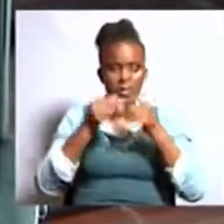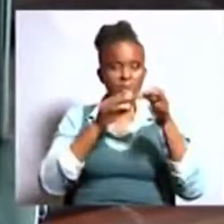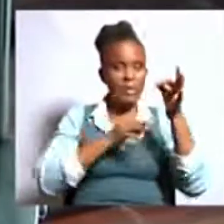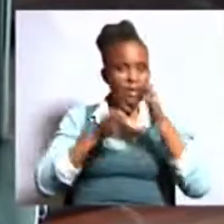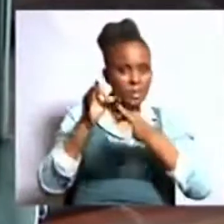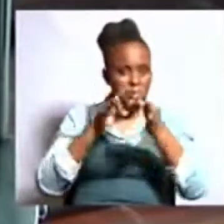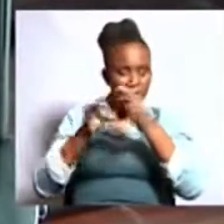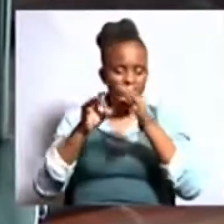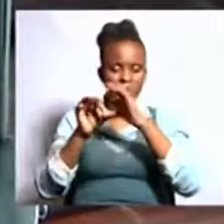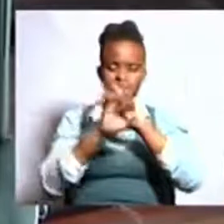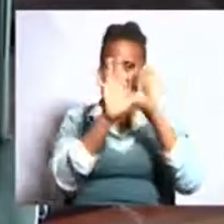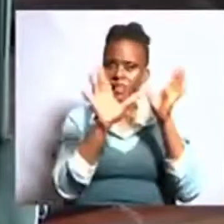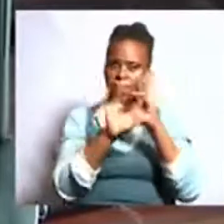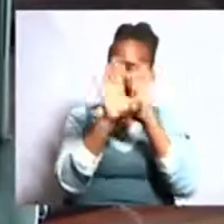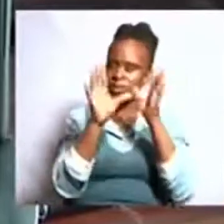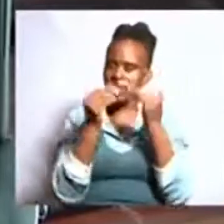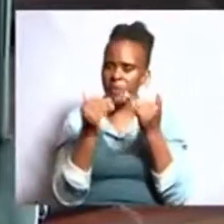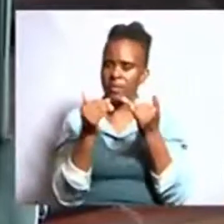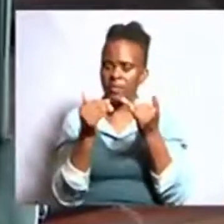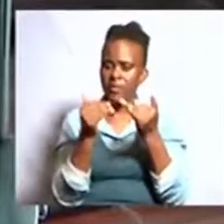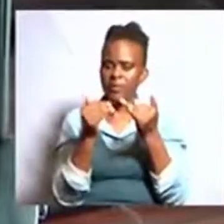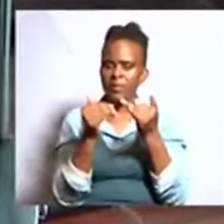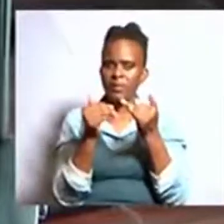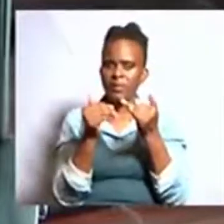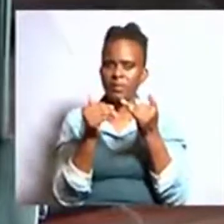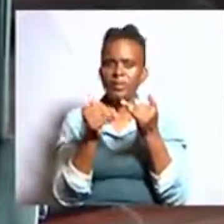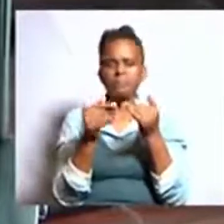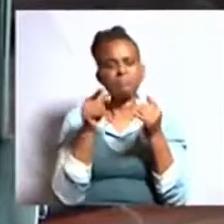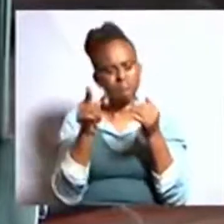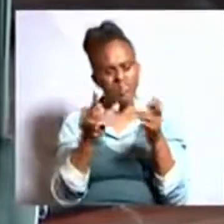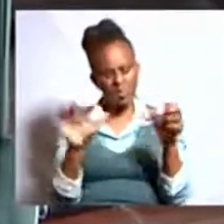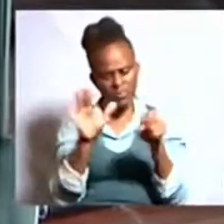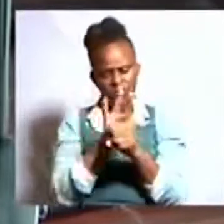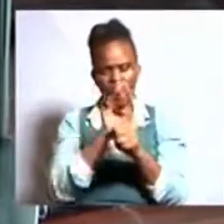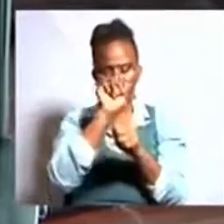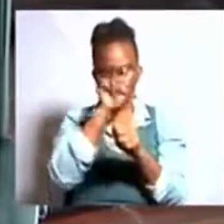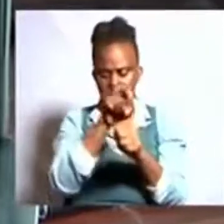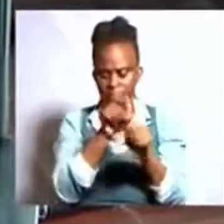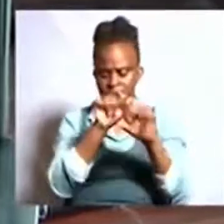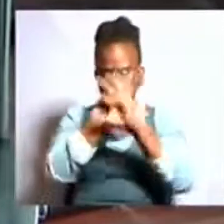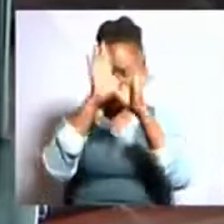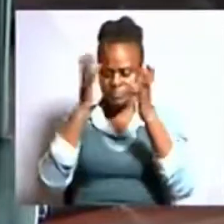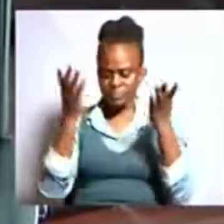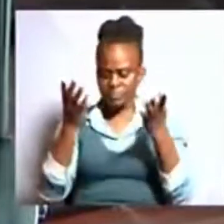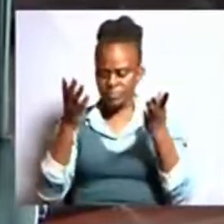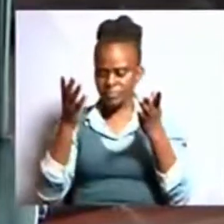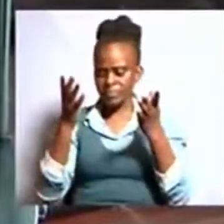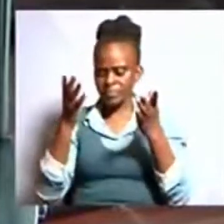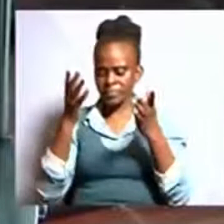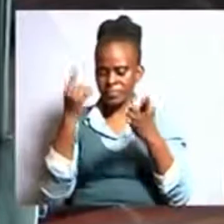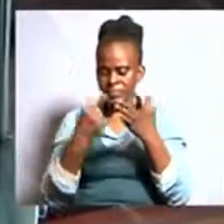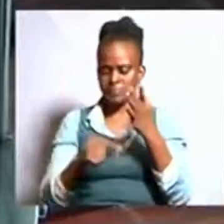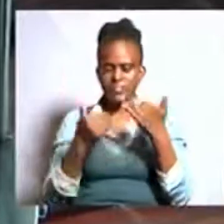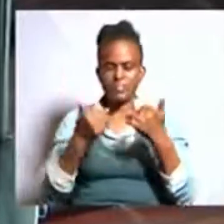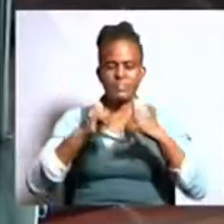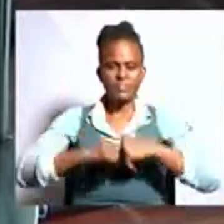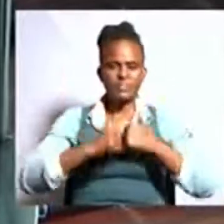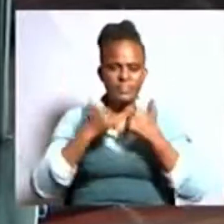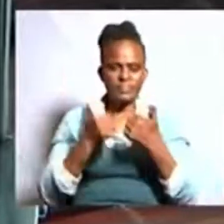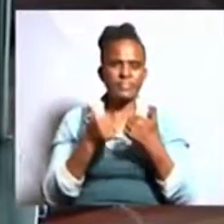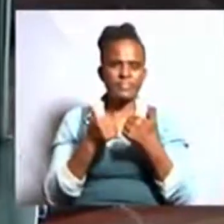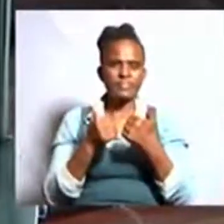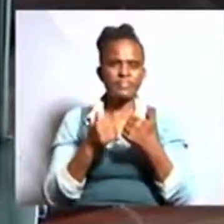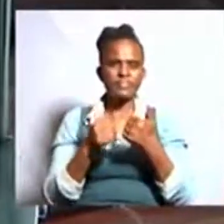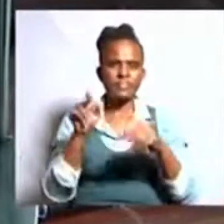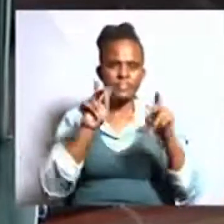those explanations as comprehensive insurance not being clear. At what stage should we, should